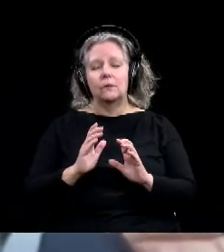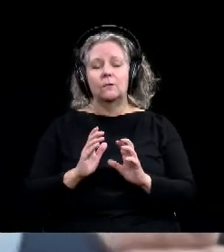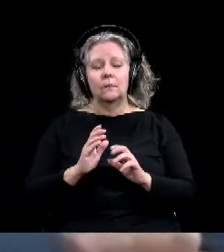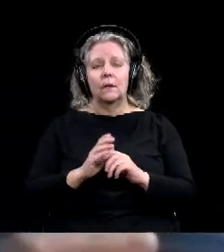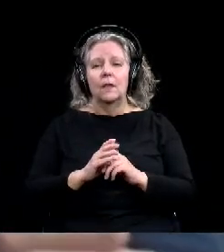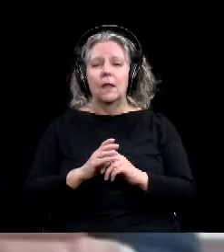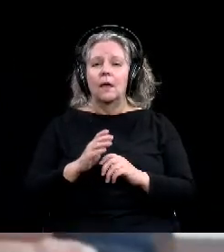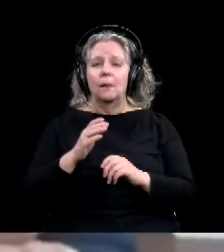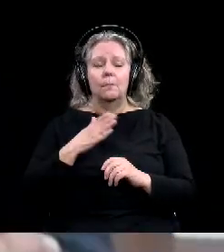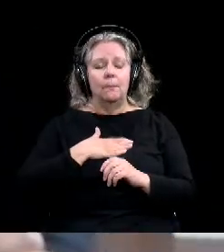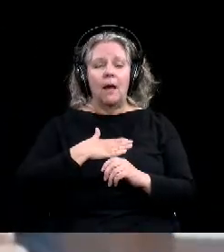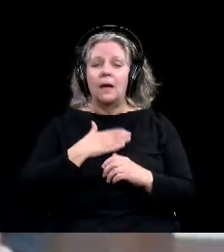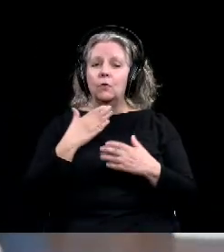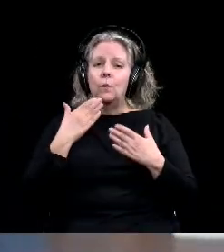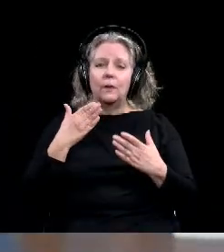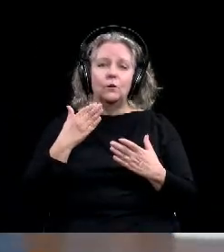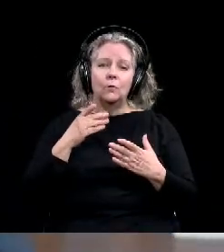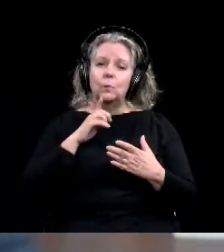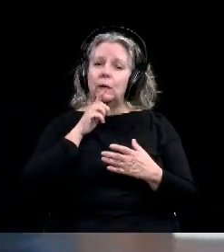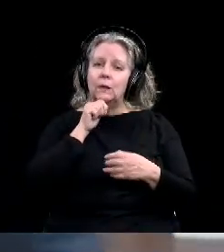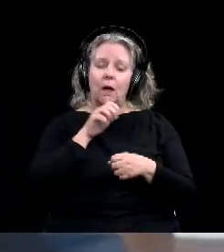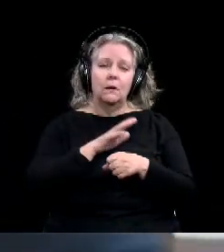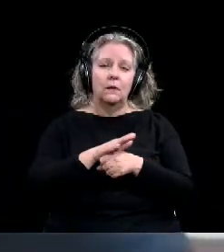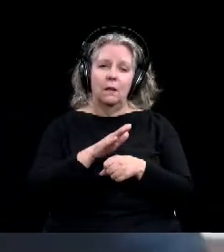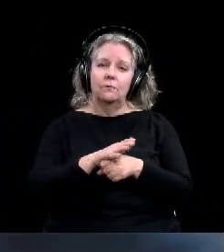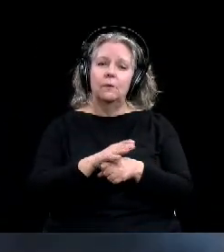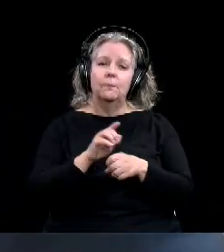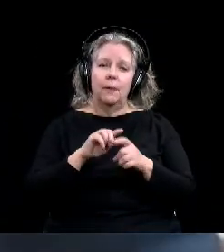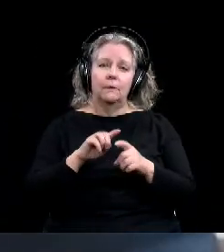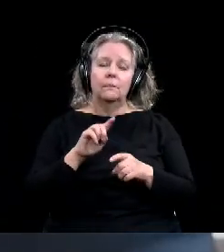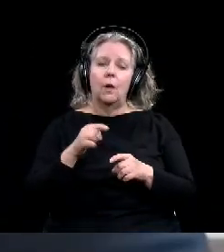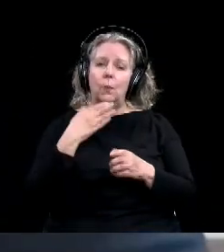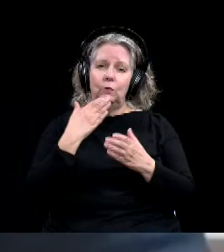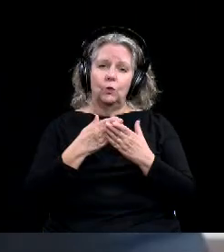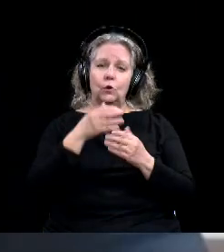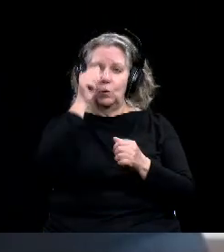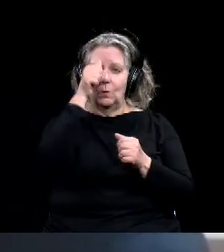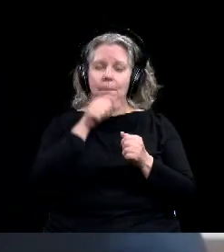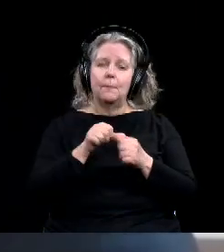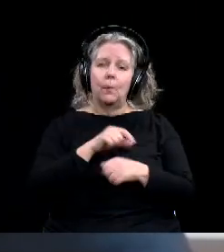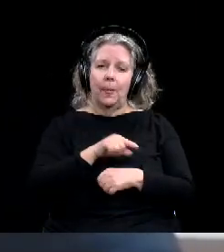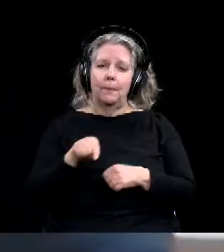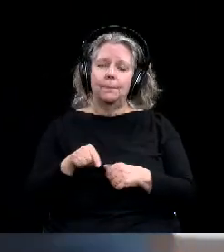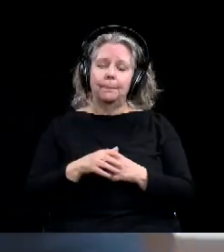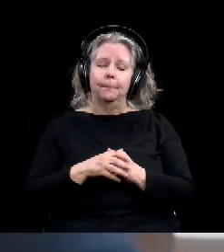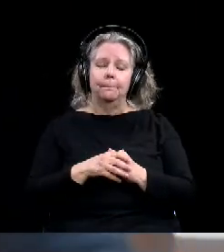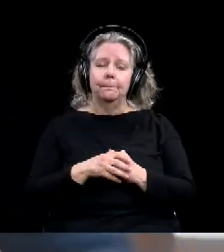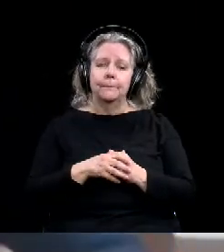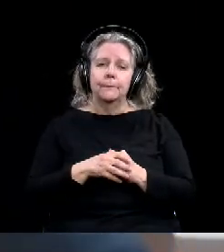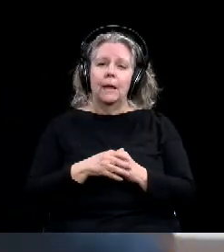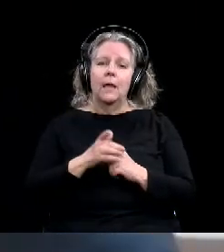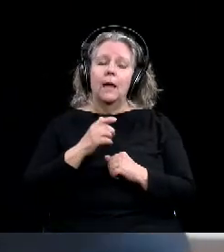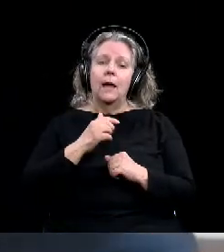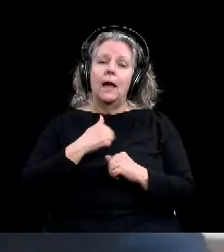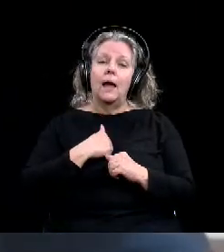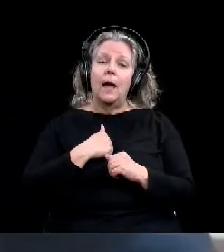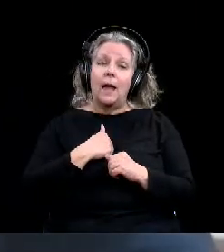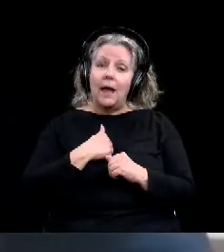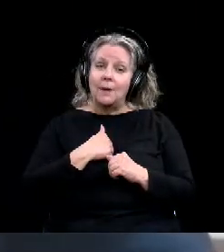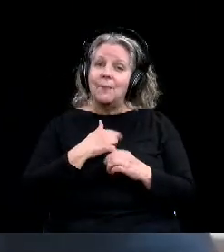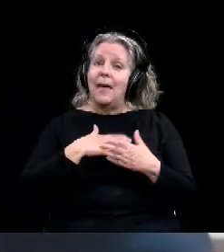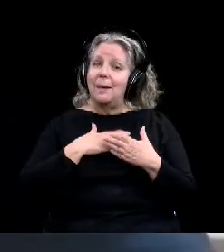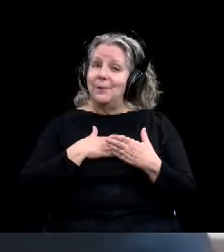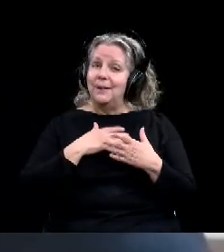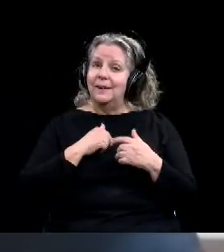mind. I'm grateful to report again this week that we continue to see ICU numbers that are declining, along